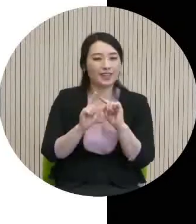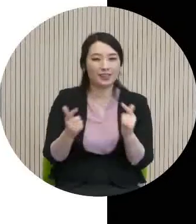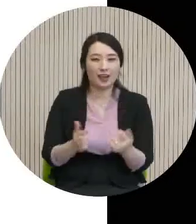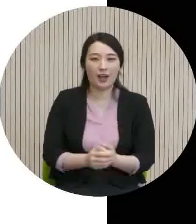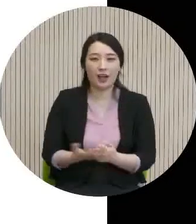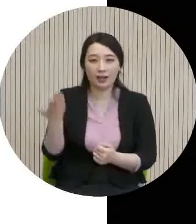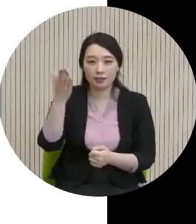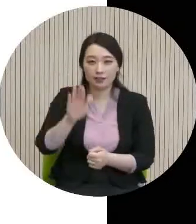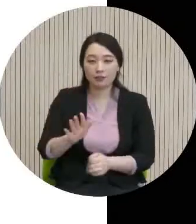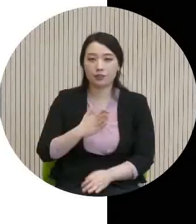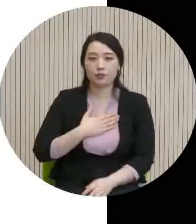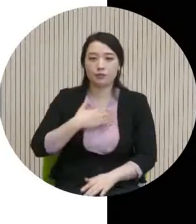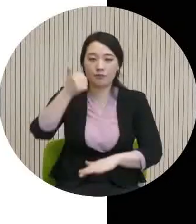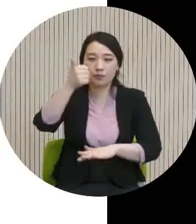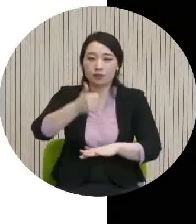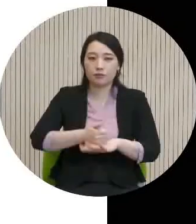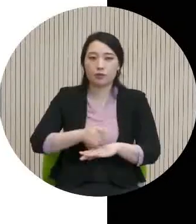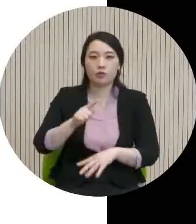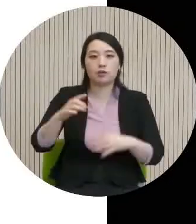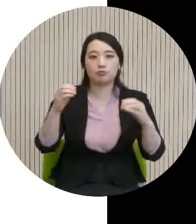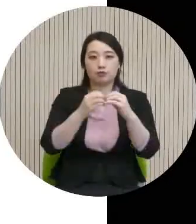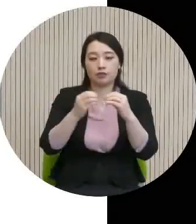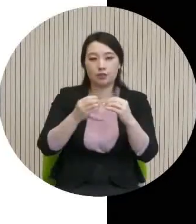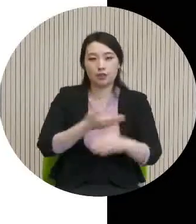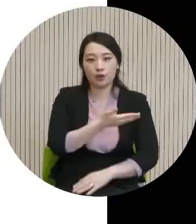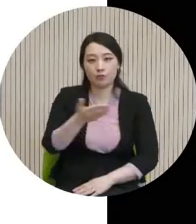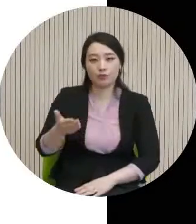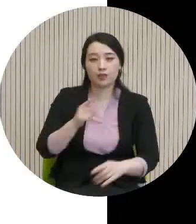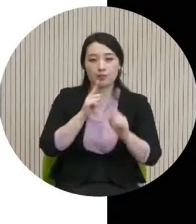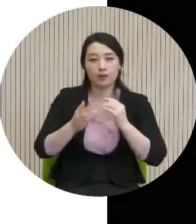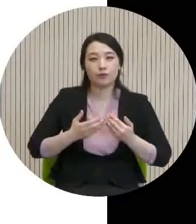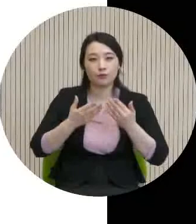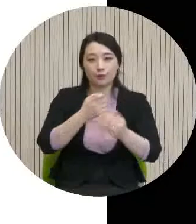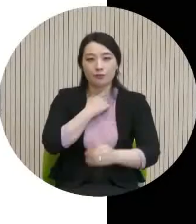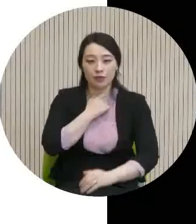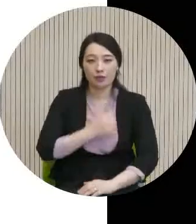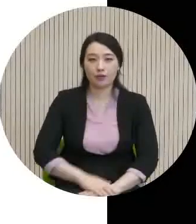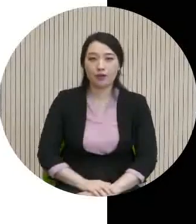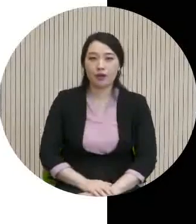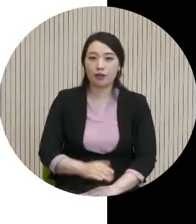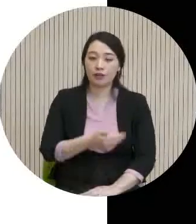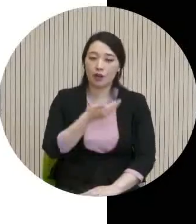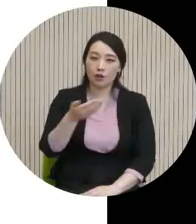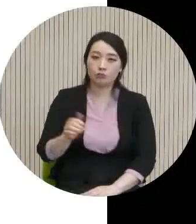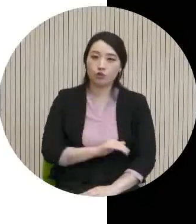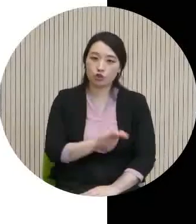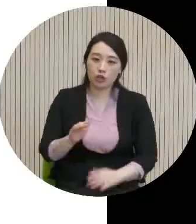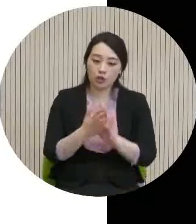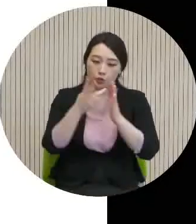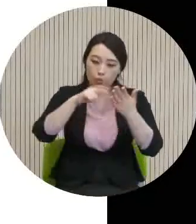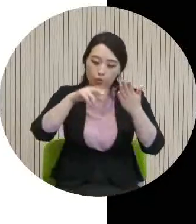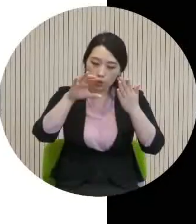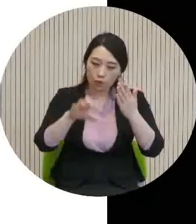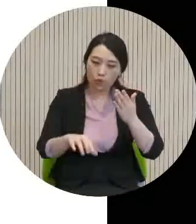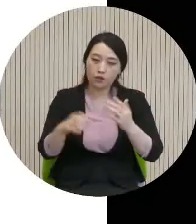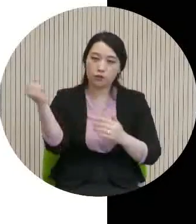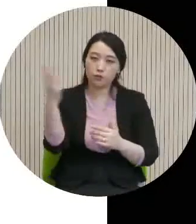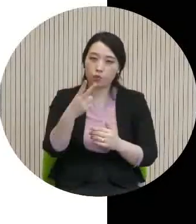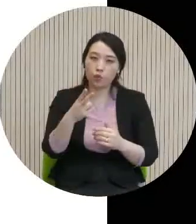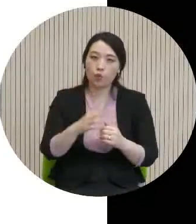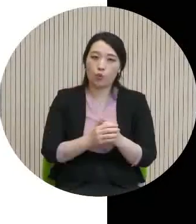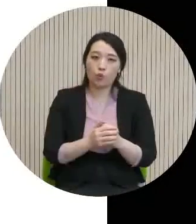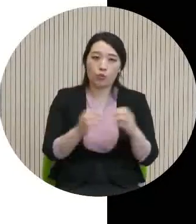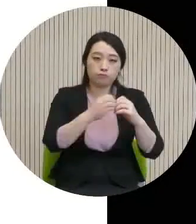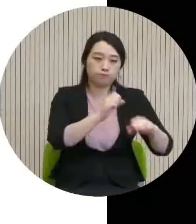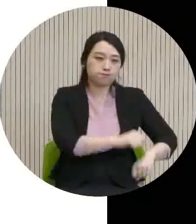to finish off. These two gentlemen, when talking about how challenging the work of libraries and archives can be, they